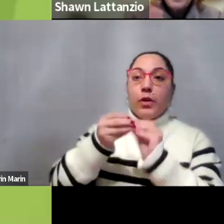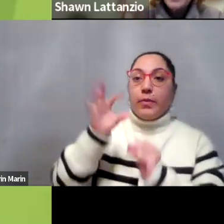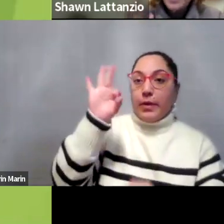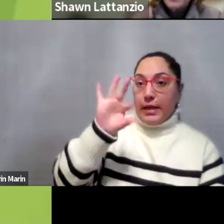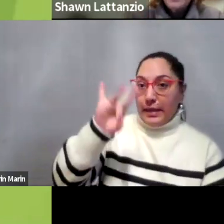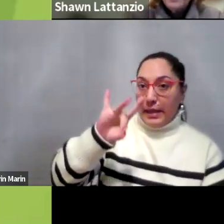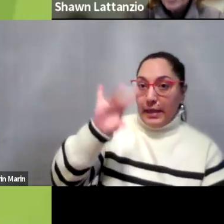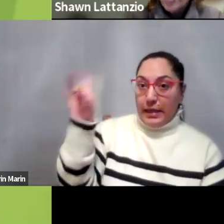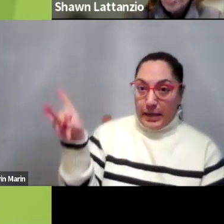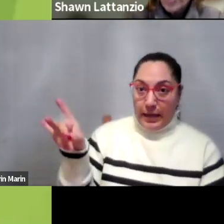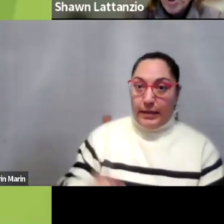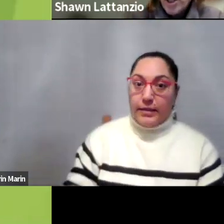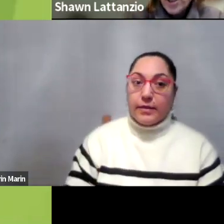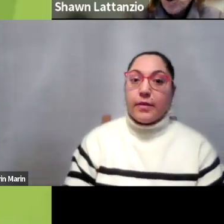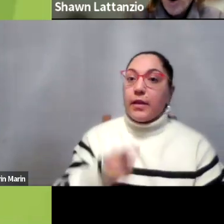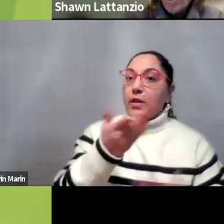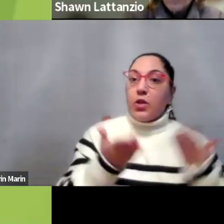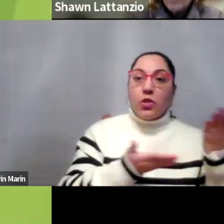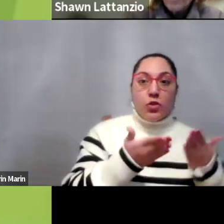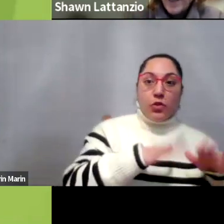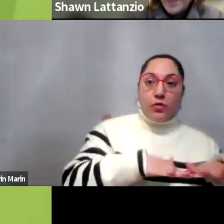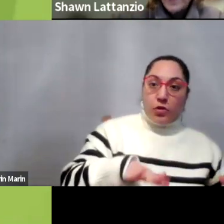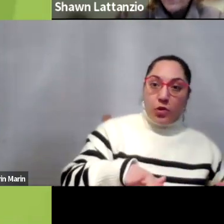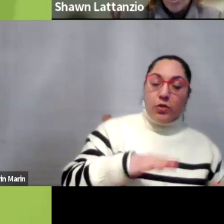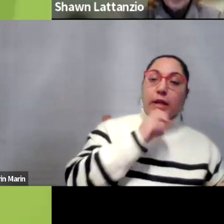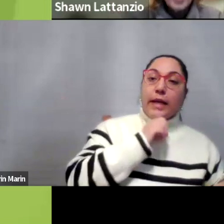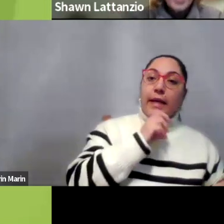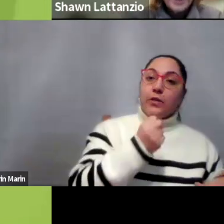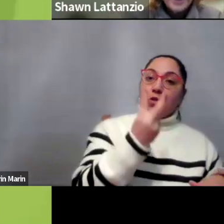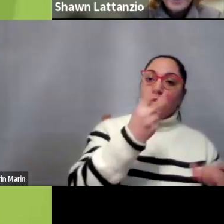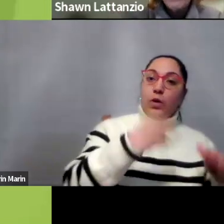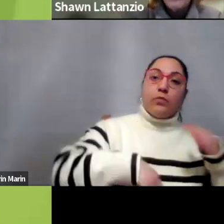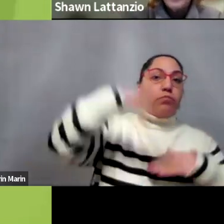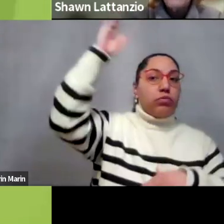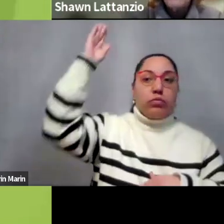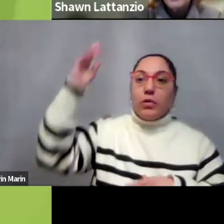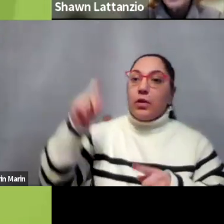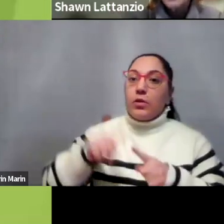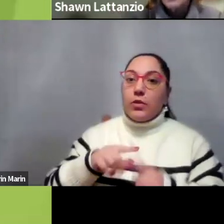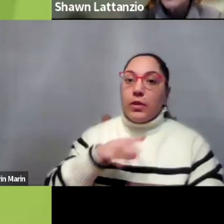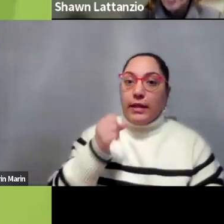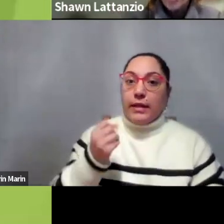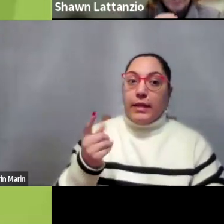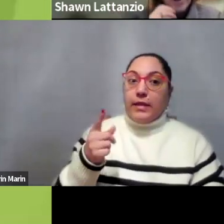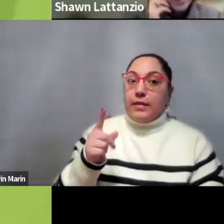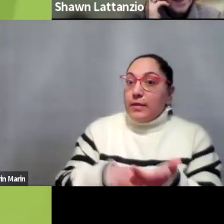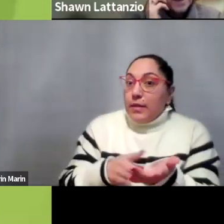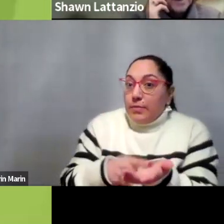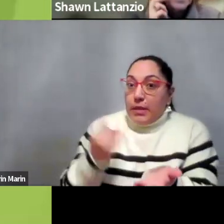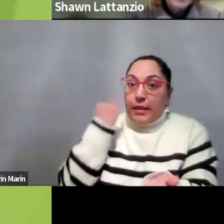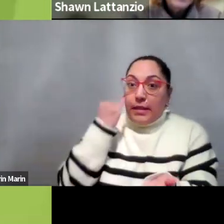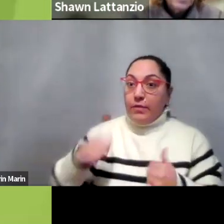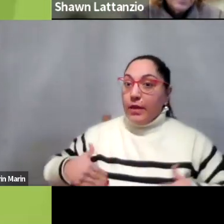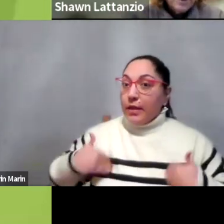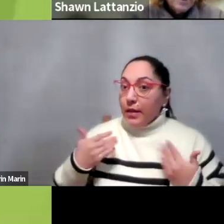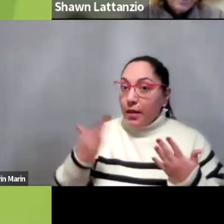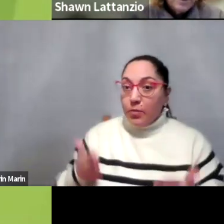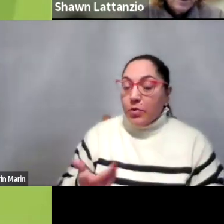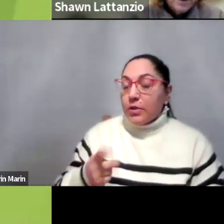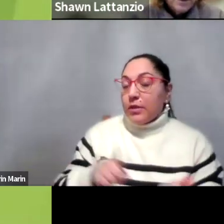time, but serve children as young as 12 or 8 have called the 988 when they've been in an emotional crisis.